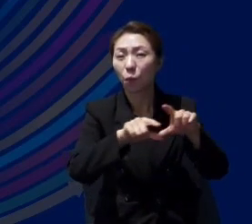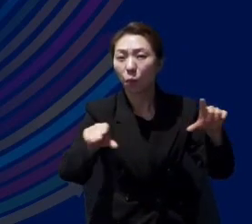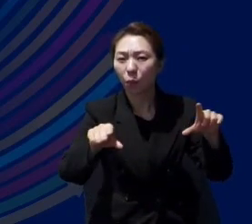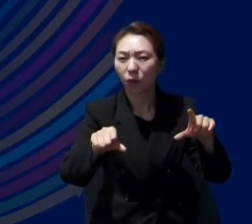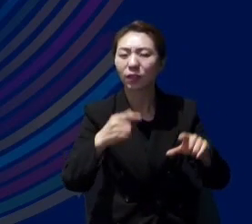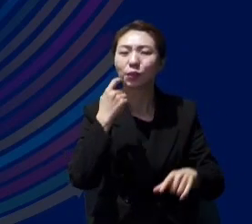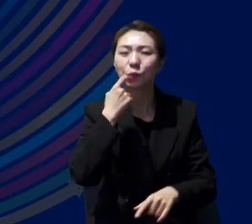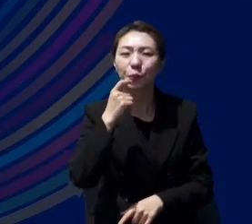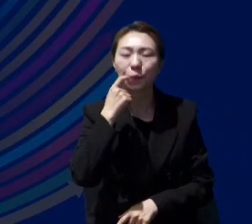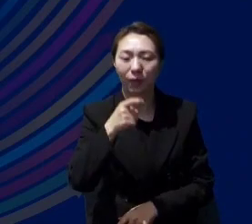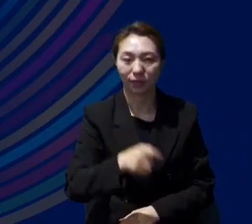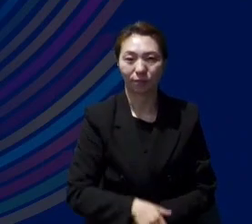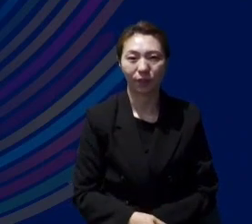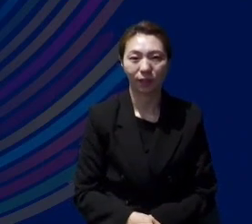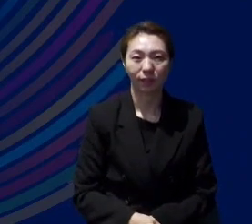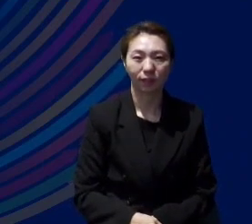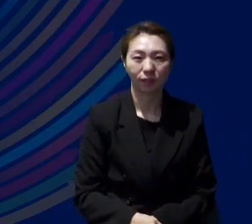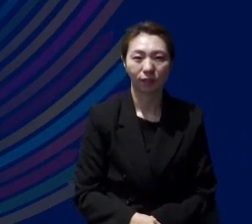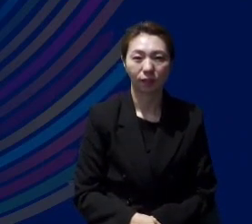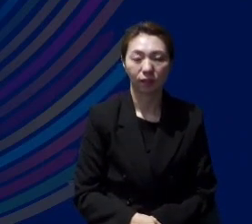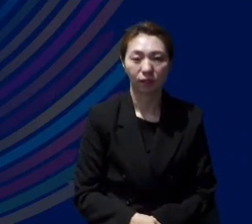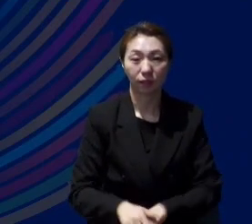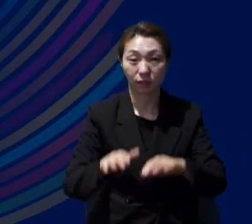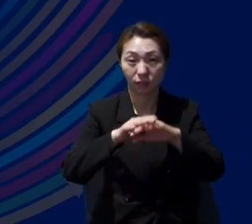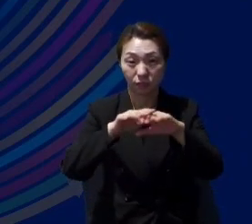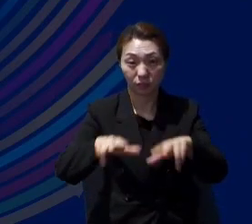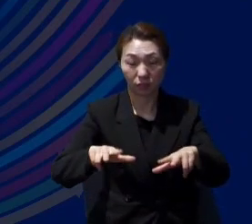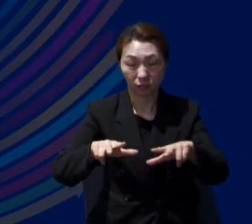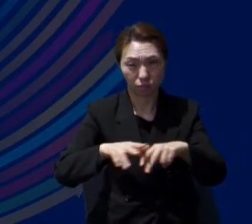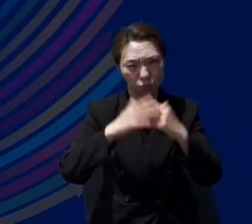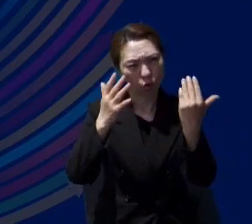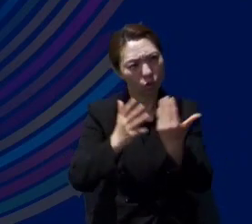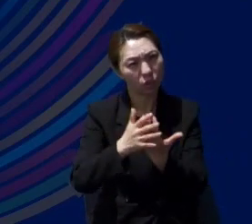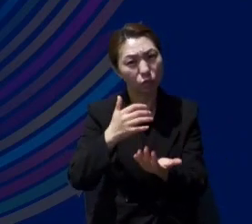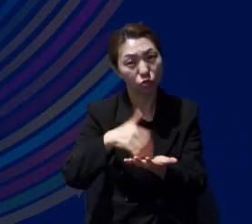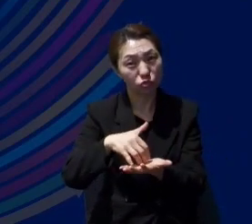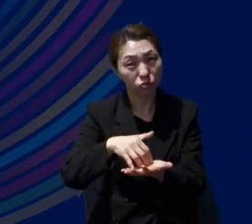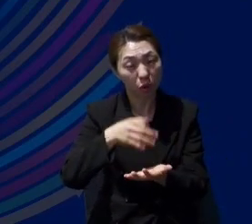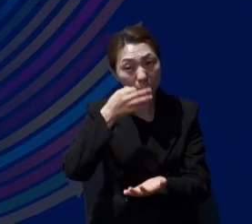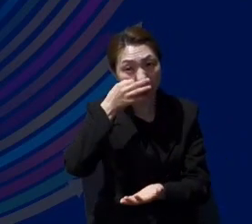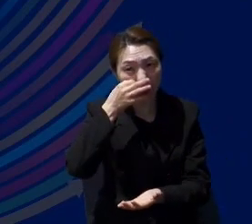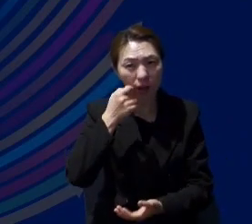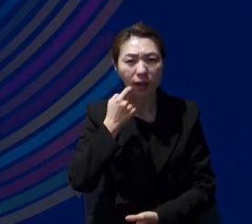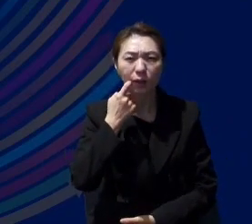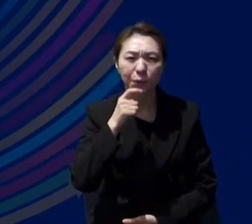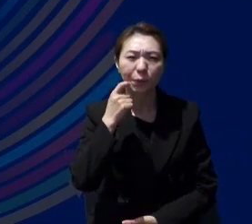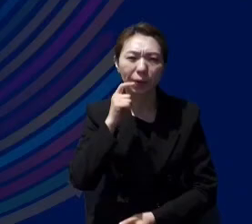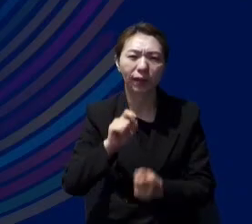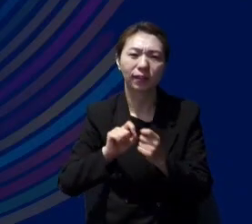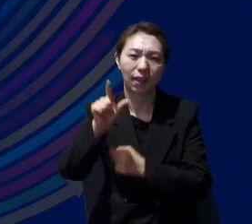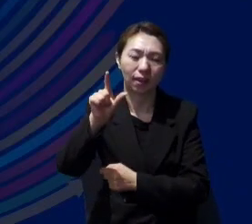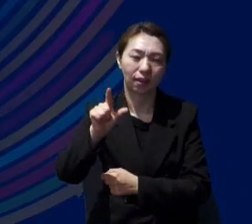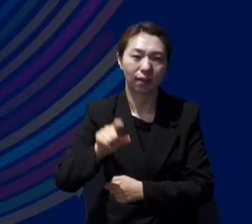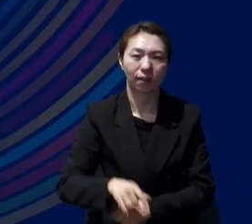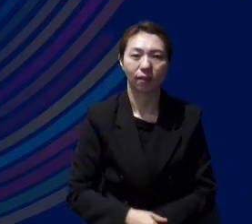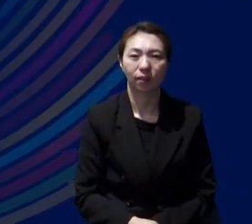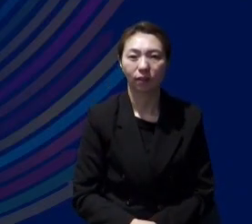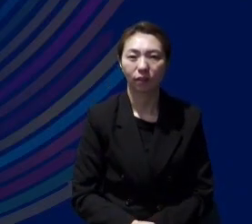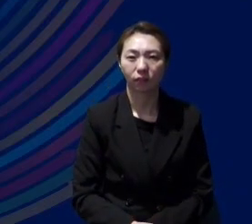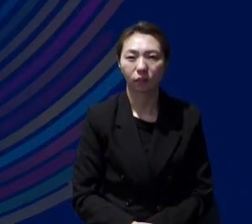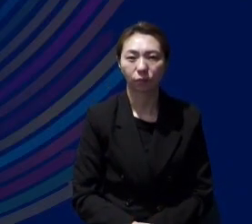slide. So for example, there's much more orange and red in the map for the Black population, for the AIM population, and there's much